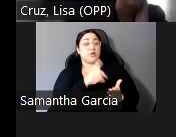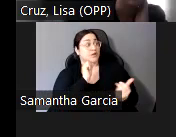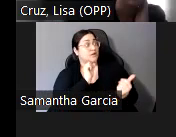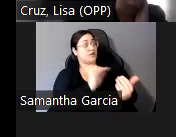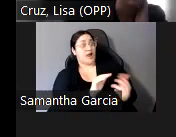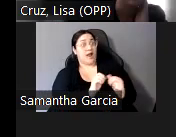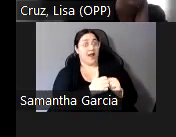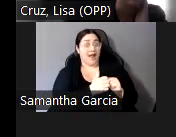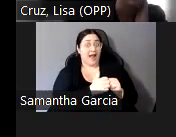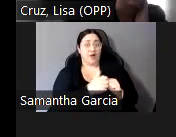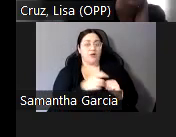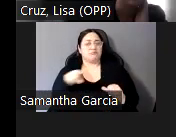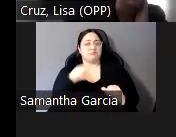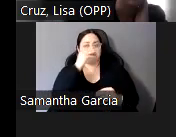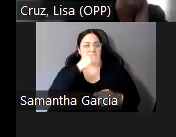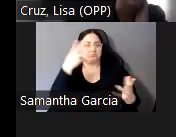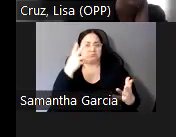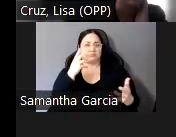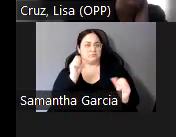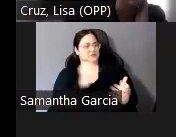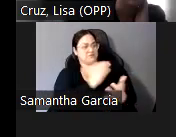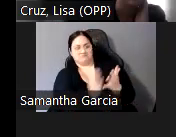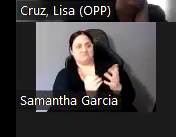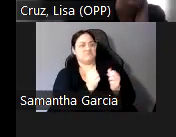here, we see our stats for